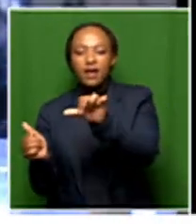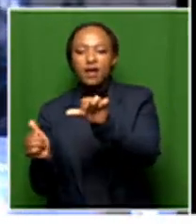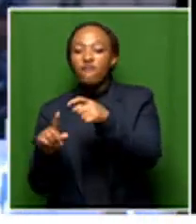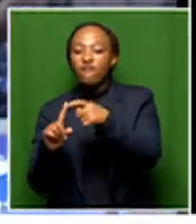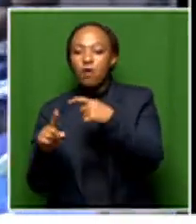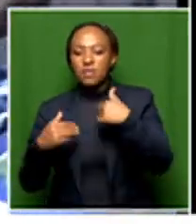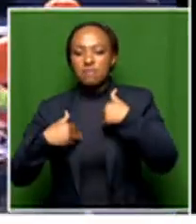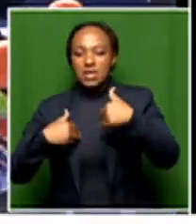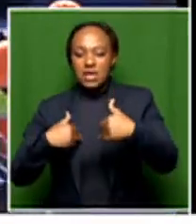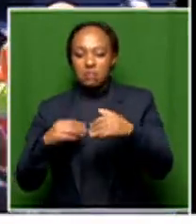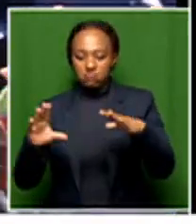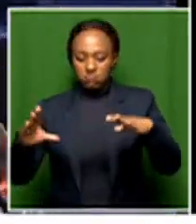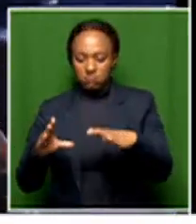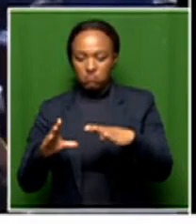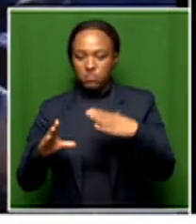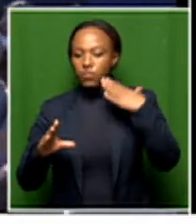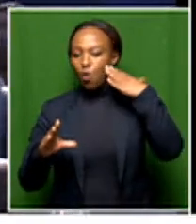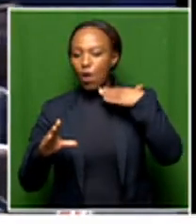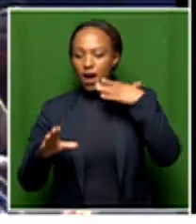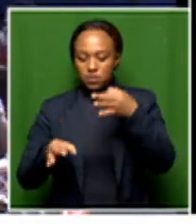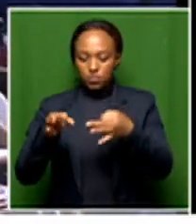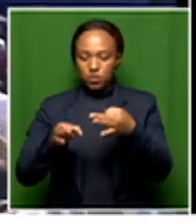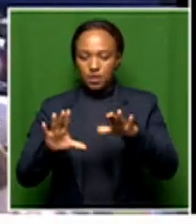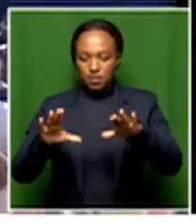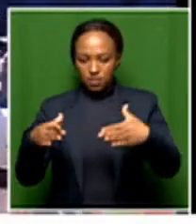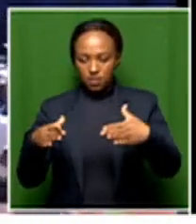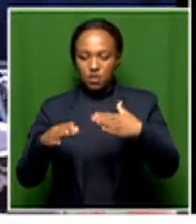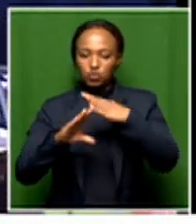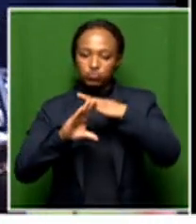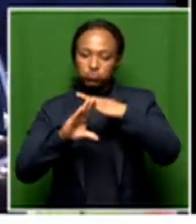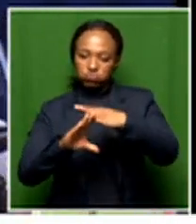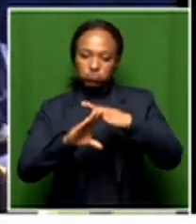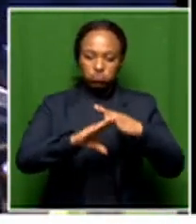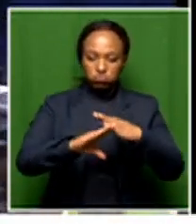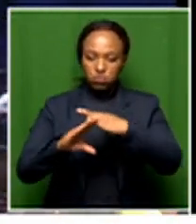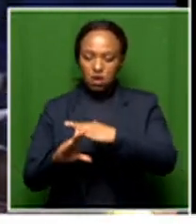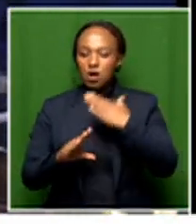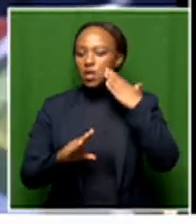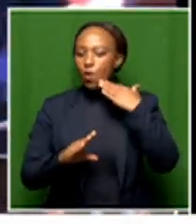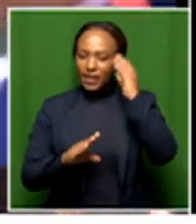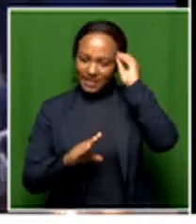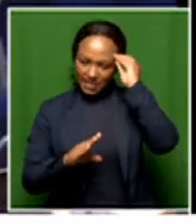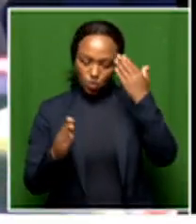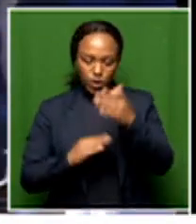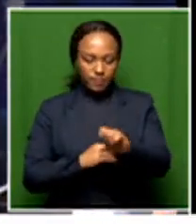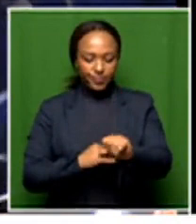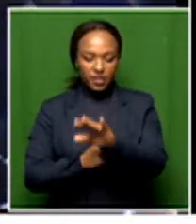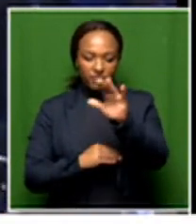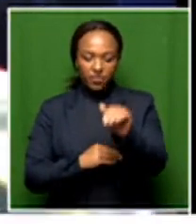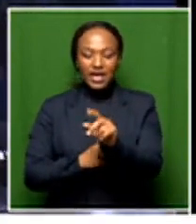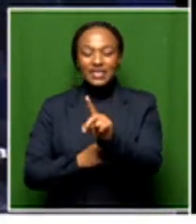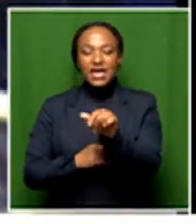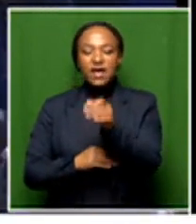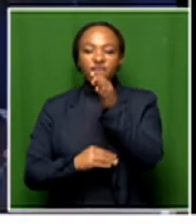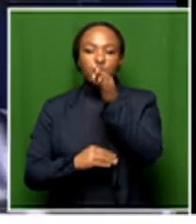is becoming a true white political party defending white interests in South Africa. So the future of the DA is